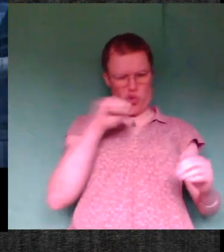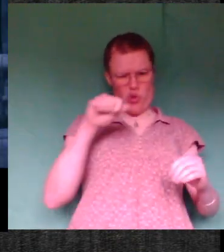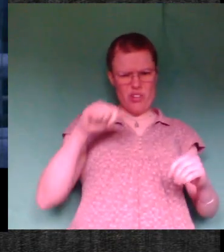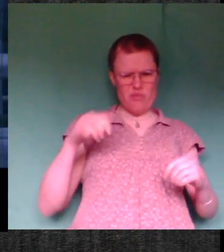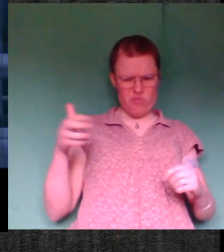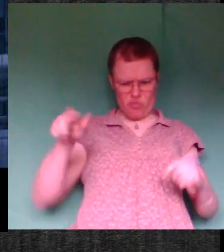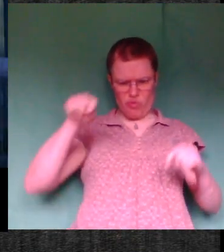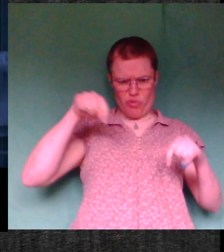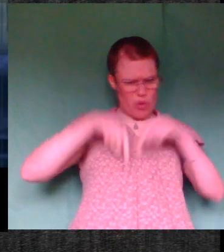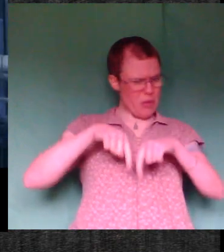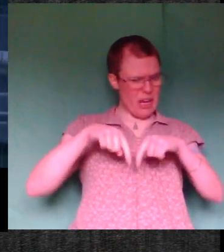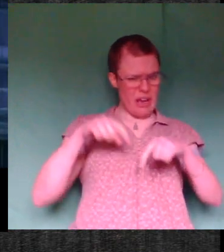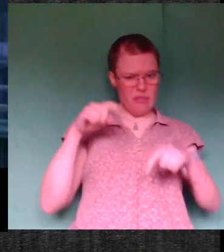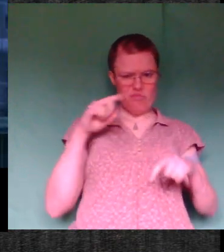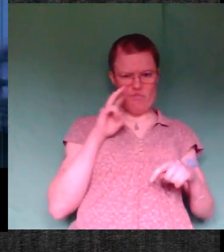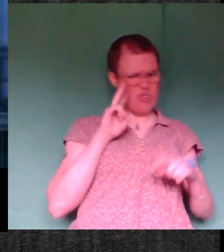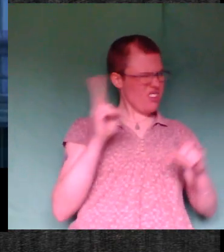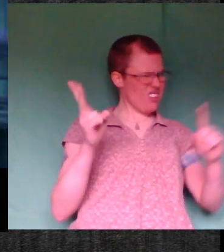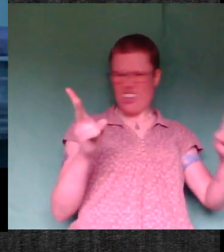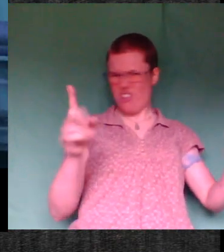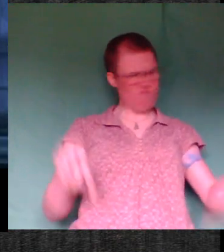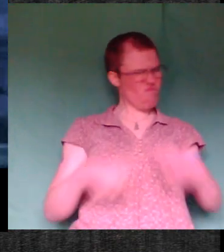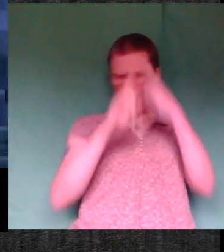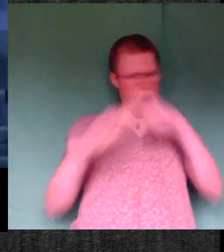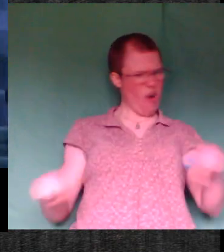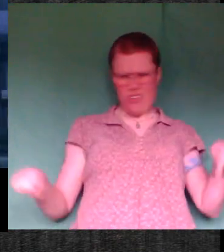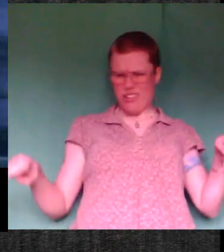I can't see it from here.